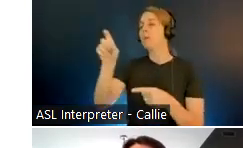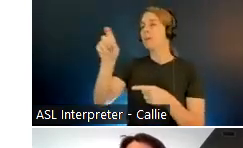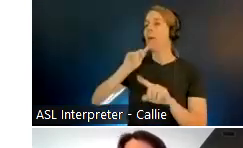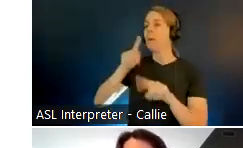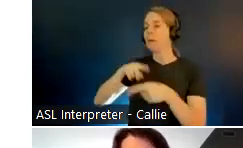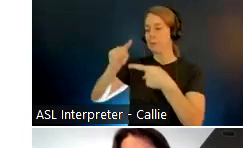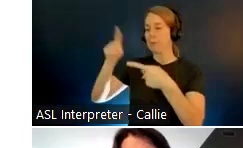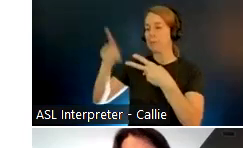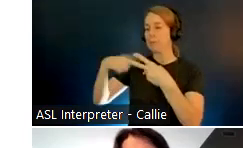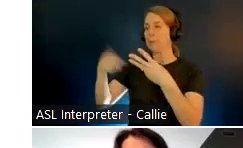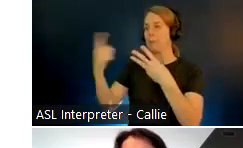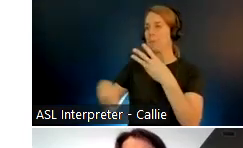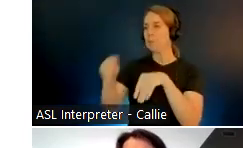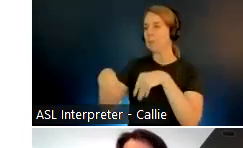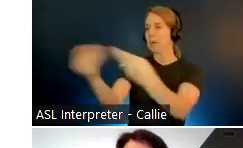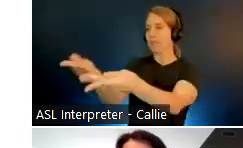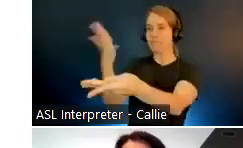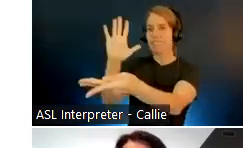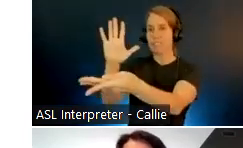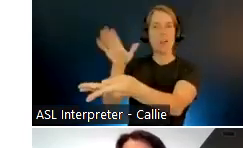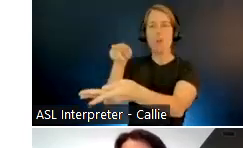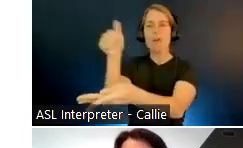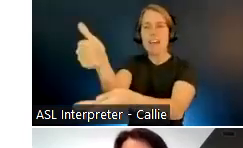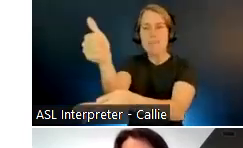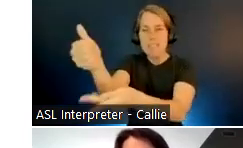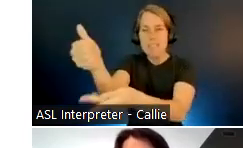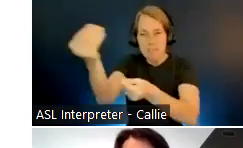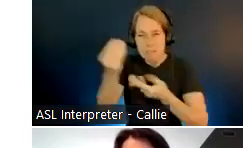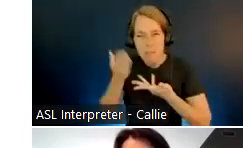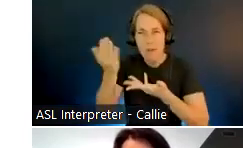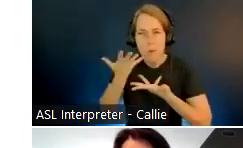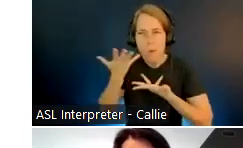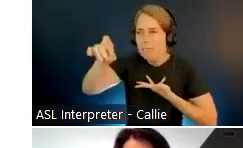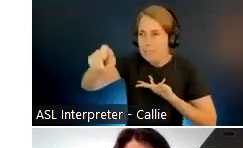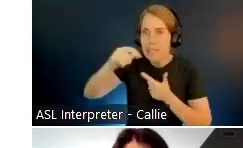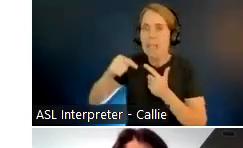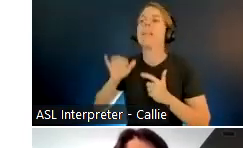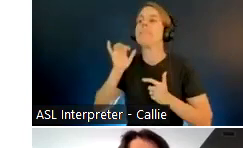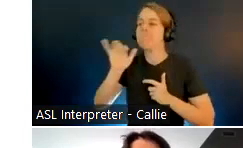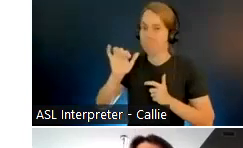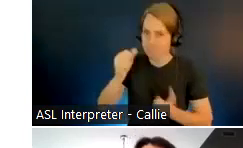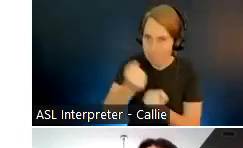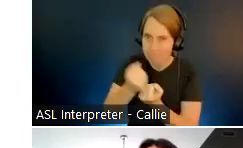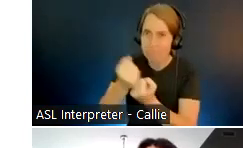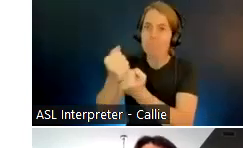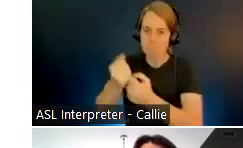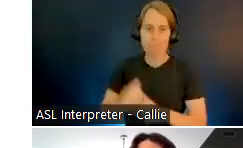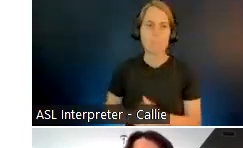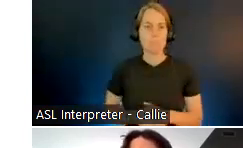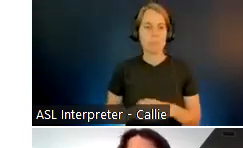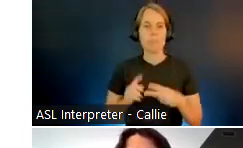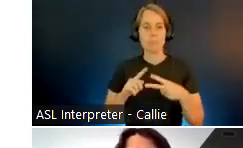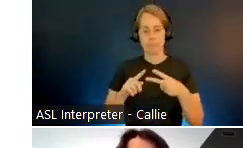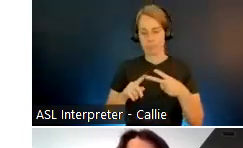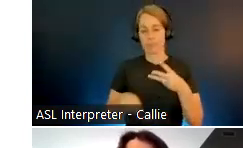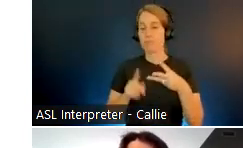this types of support. The consumer, the person with the disability, is telling us that. We're cross disability.